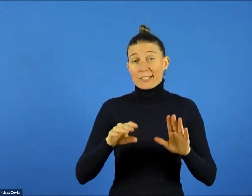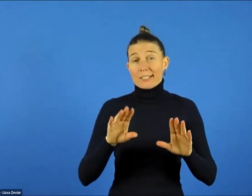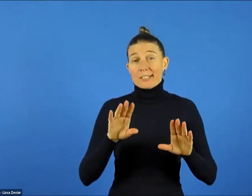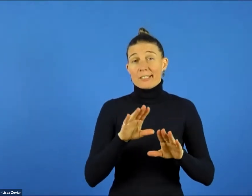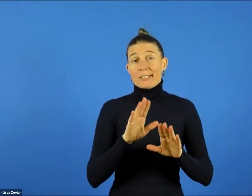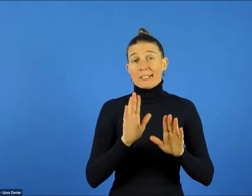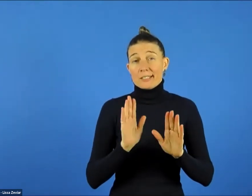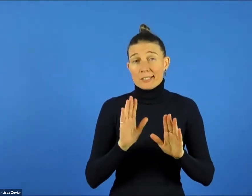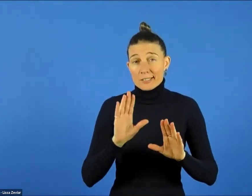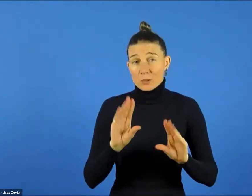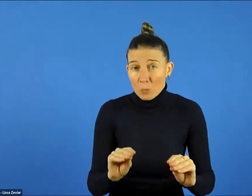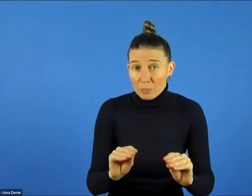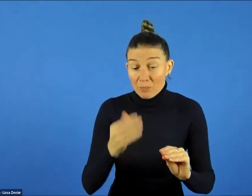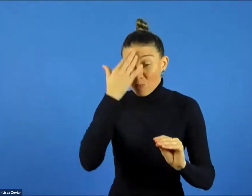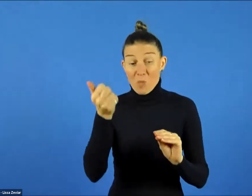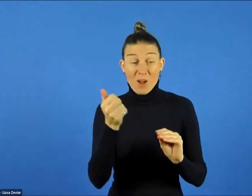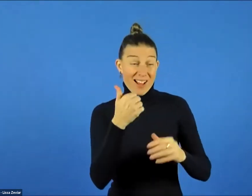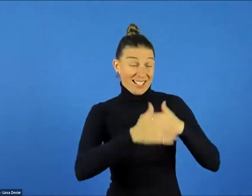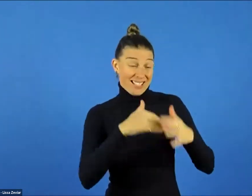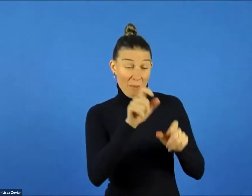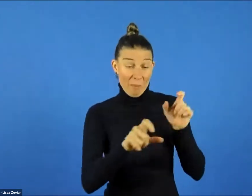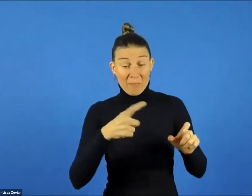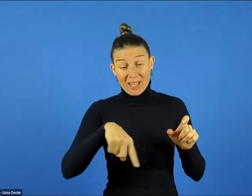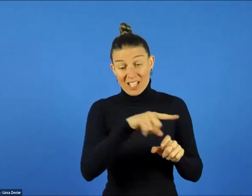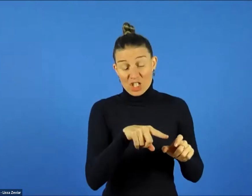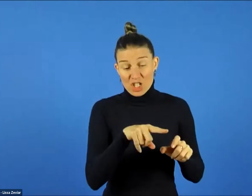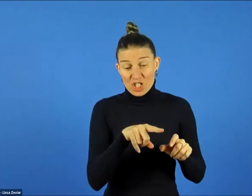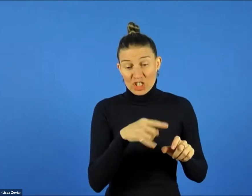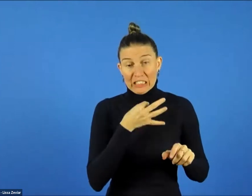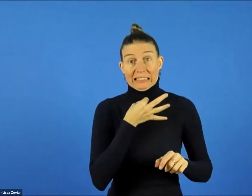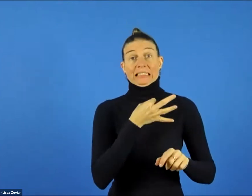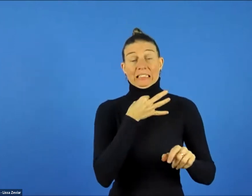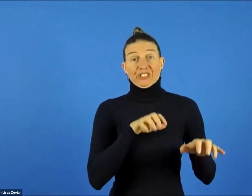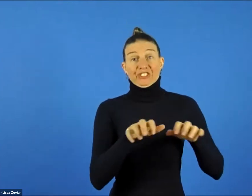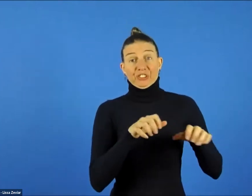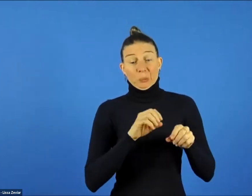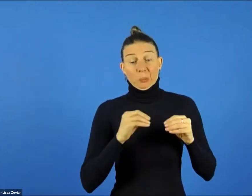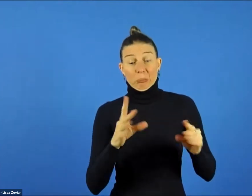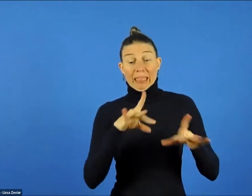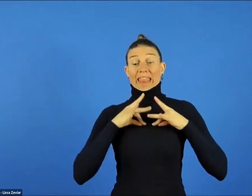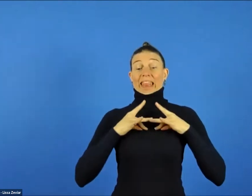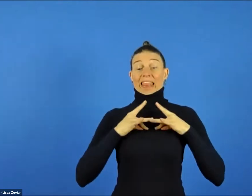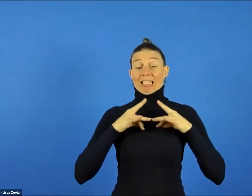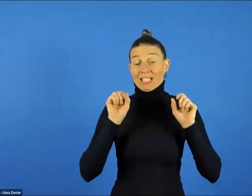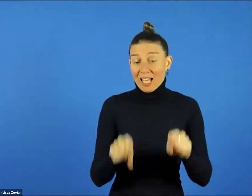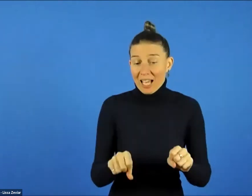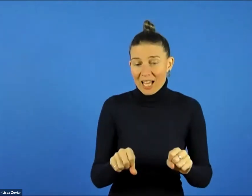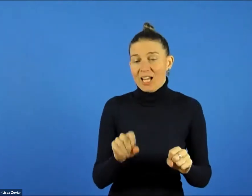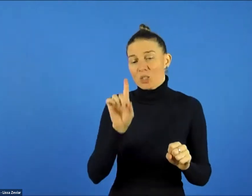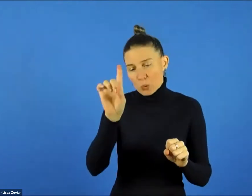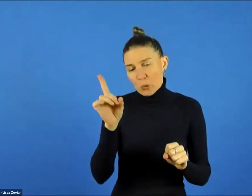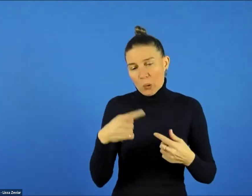disabled people are also in risk population. So the movements are really low, but anyway, we